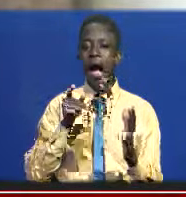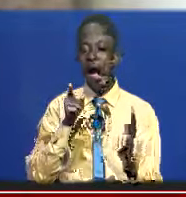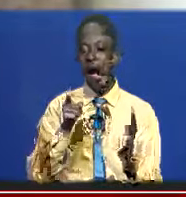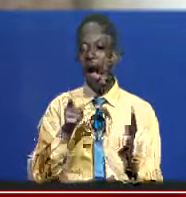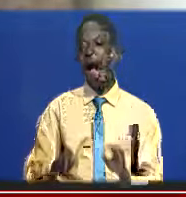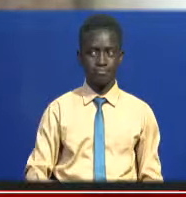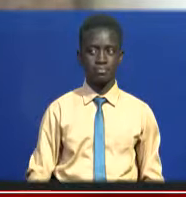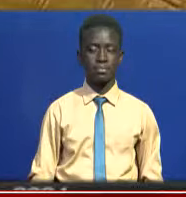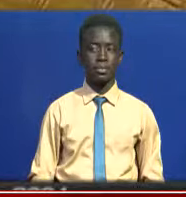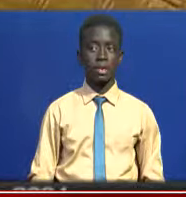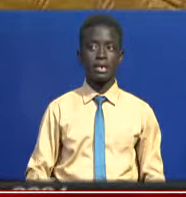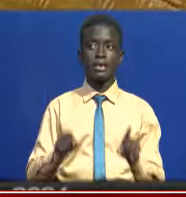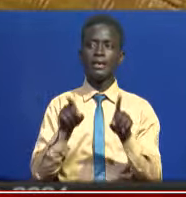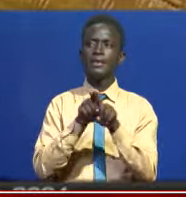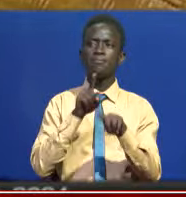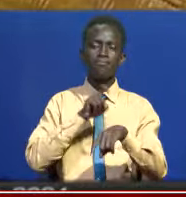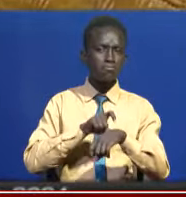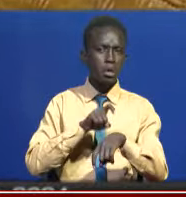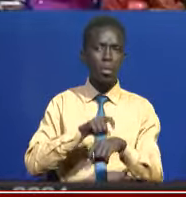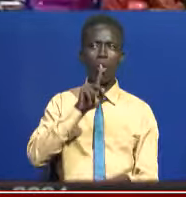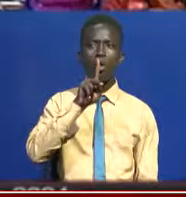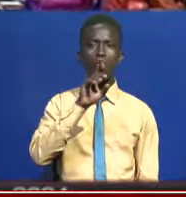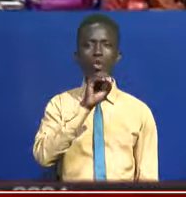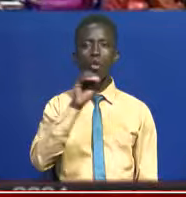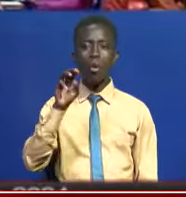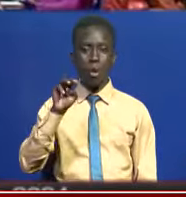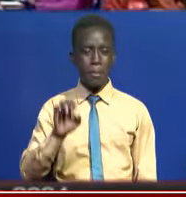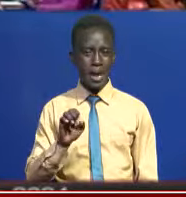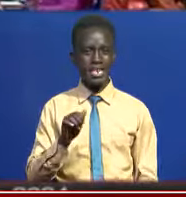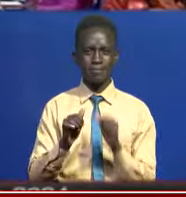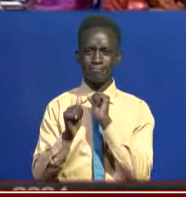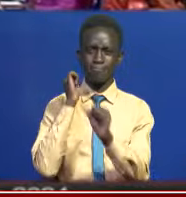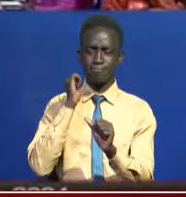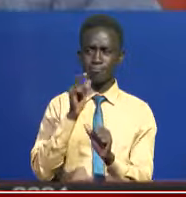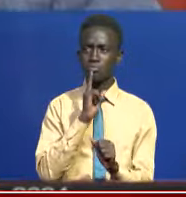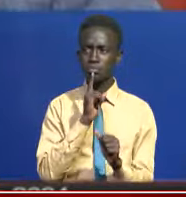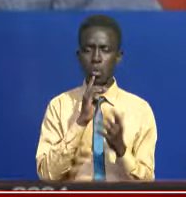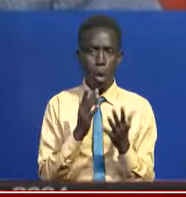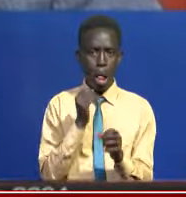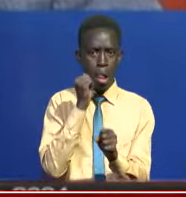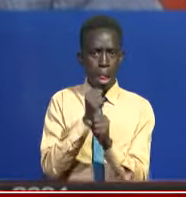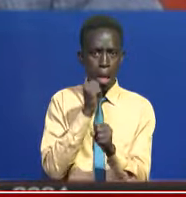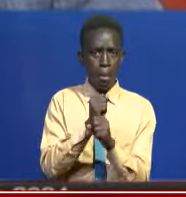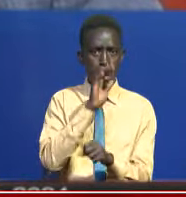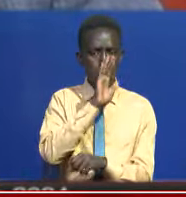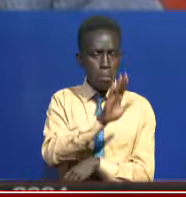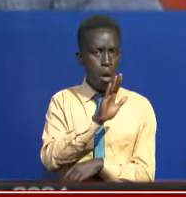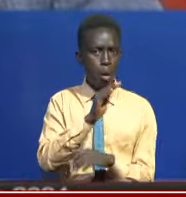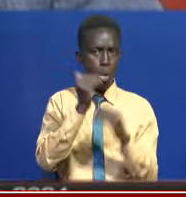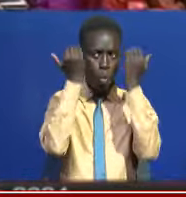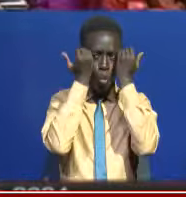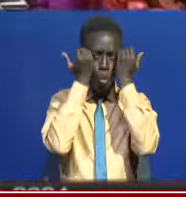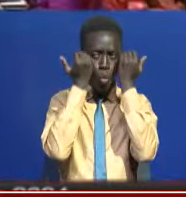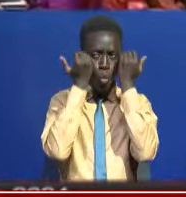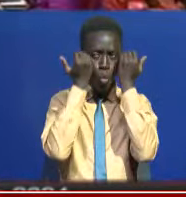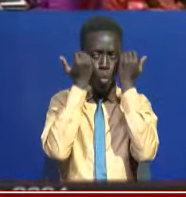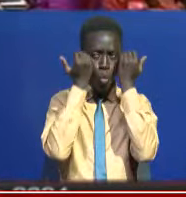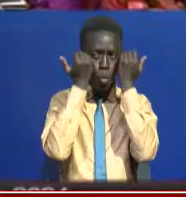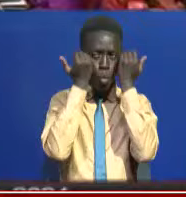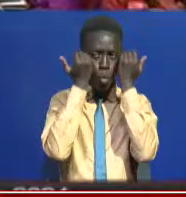misinterpretation. I rejected a bill before Parliament proposing the merger of the Employment, Labour and Relations Court and the Environment Lands Court.